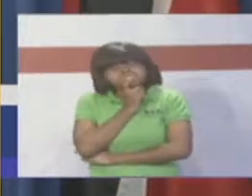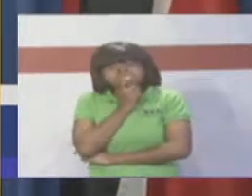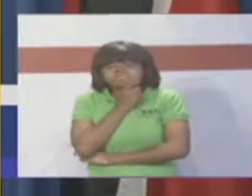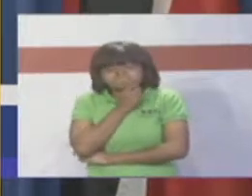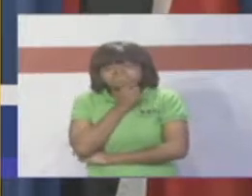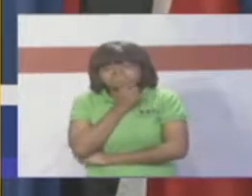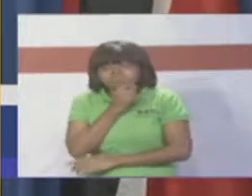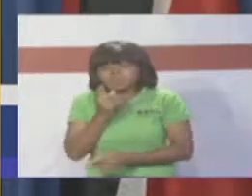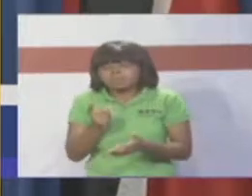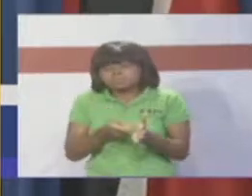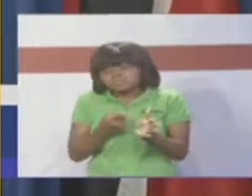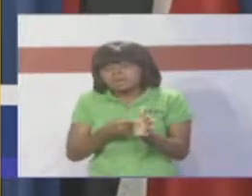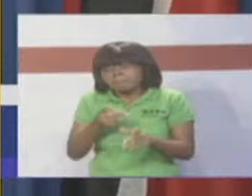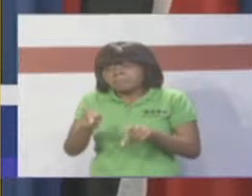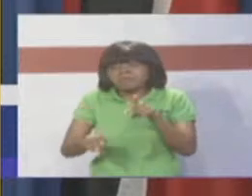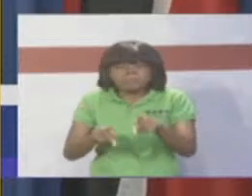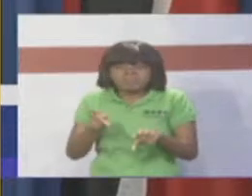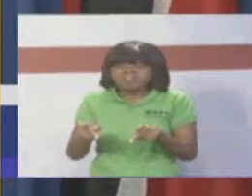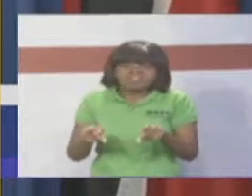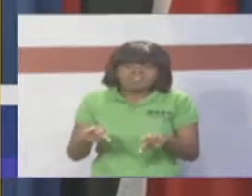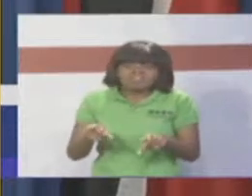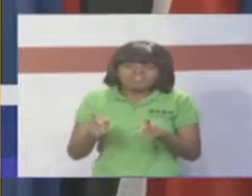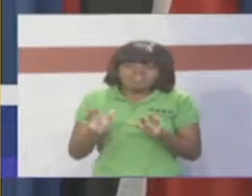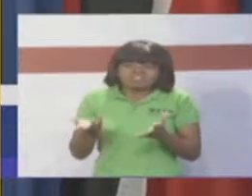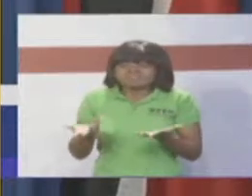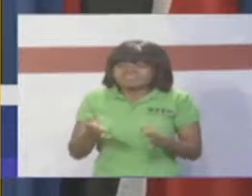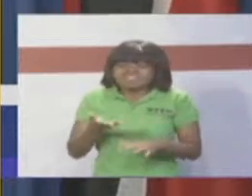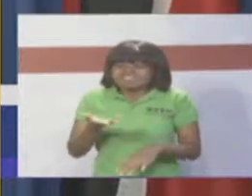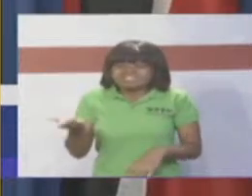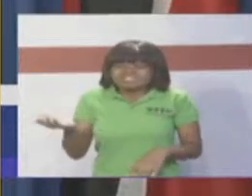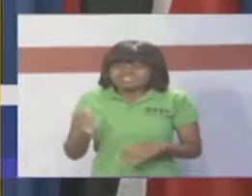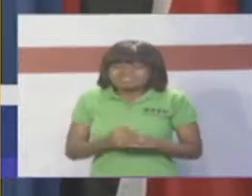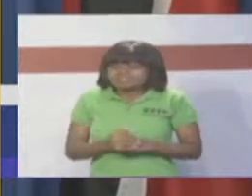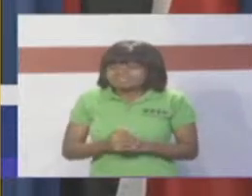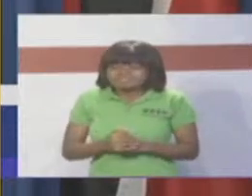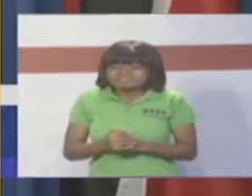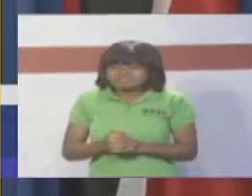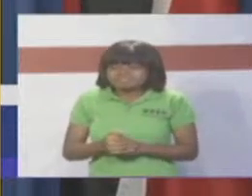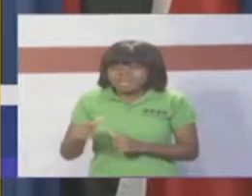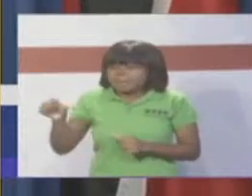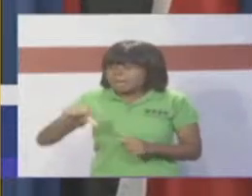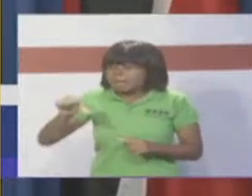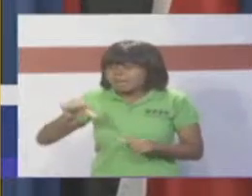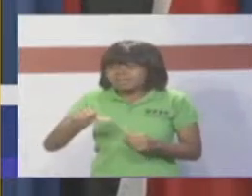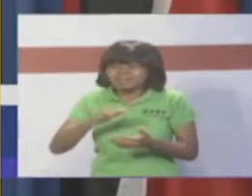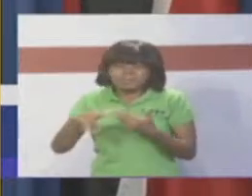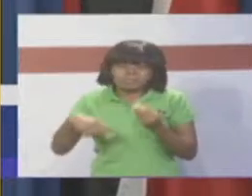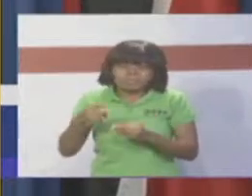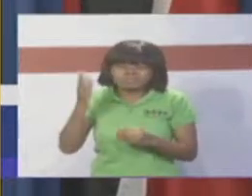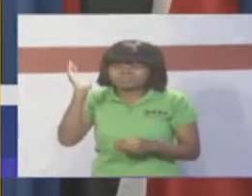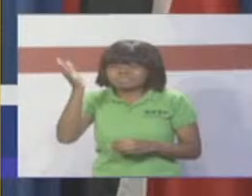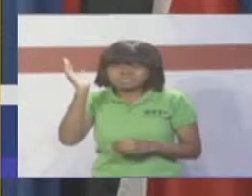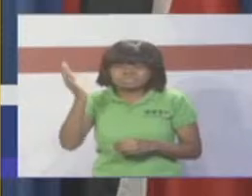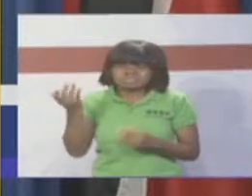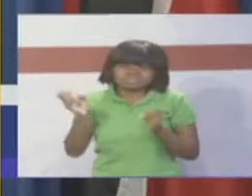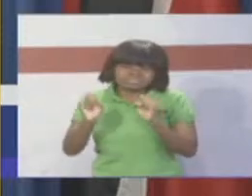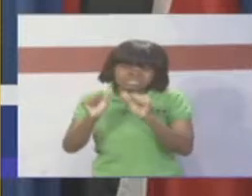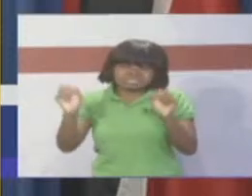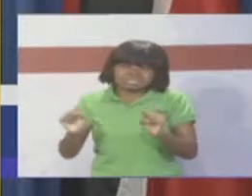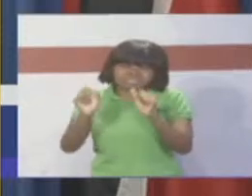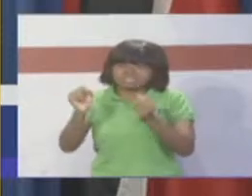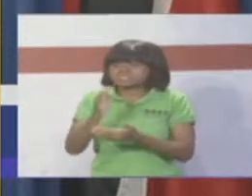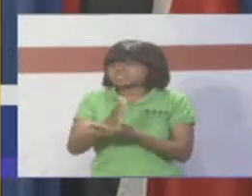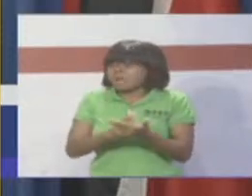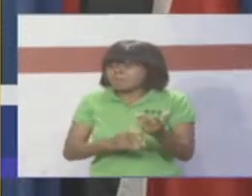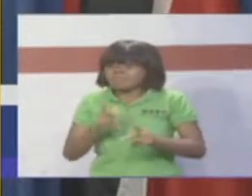flattering, because some people believe that we do this for our benefit, but we do it for the benefit of the